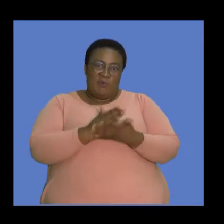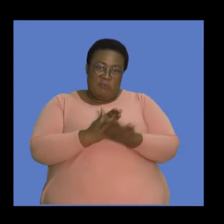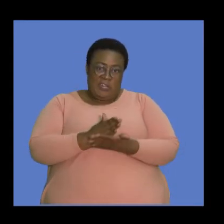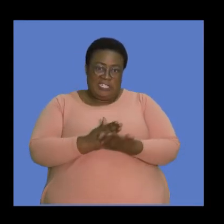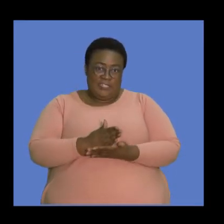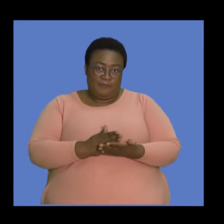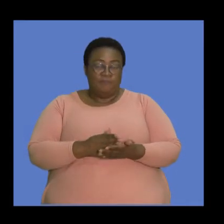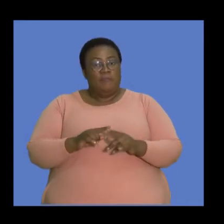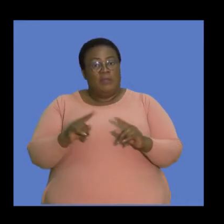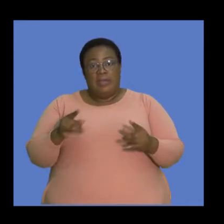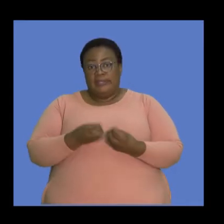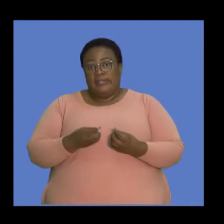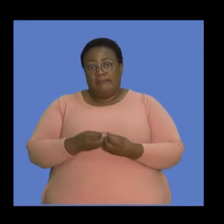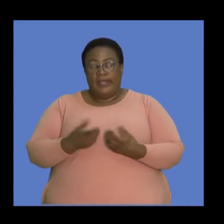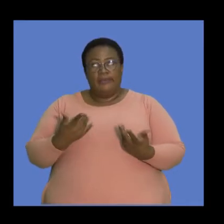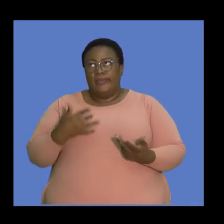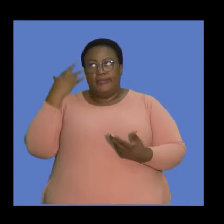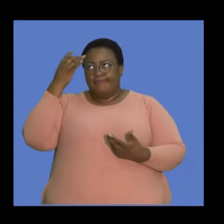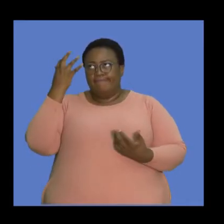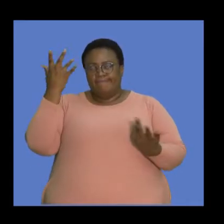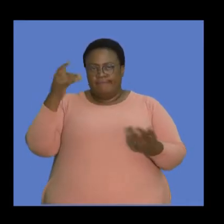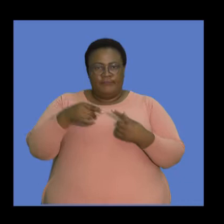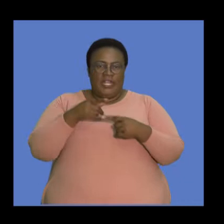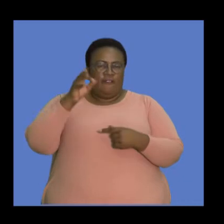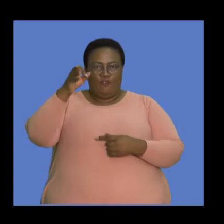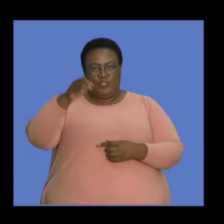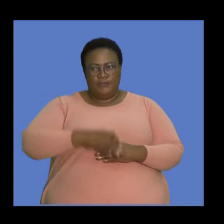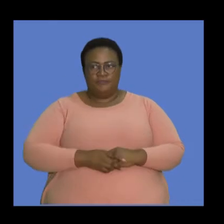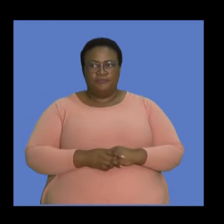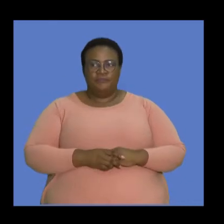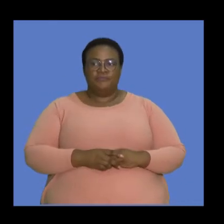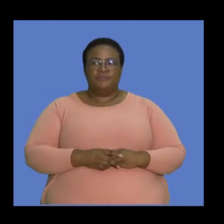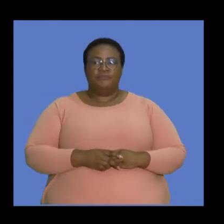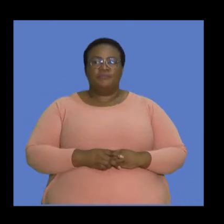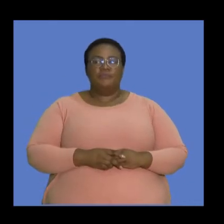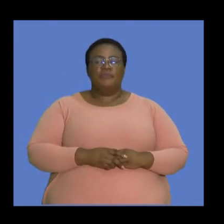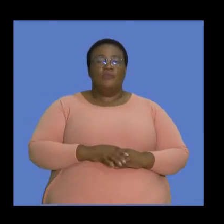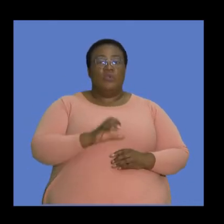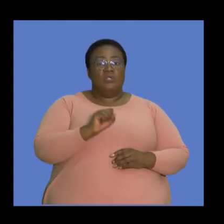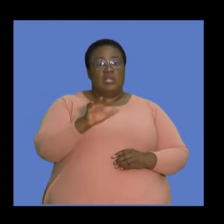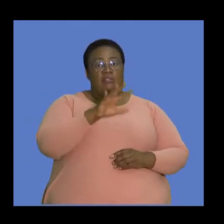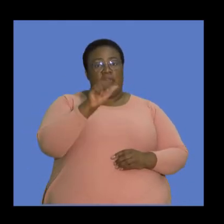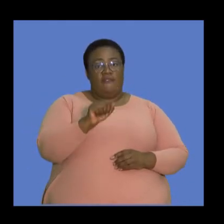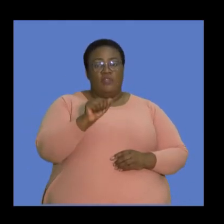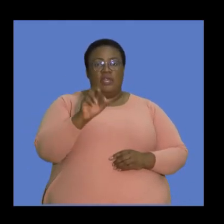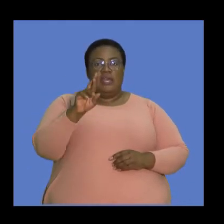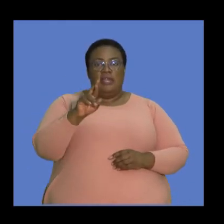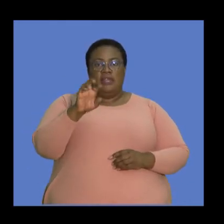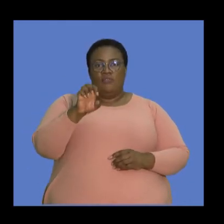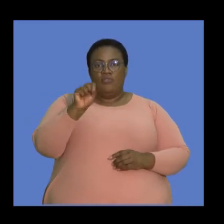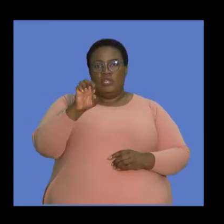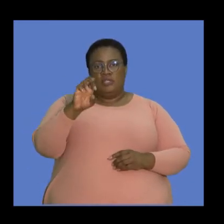then that's something that we need to think about in the future. The South African Reserve Bank, which are the people that